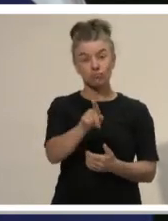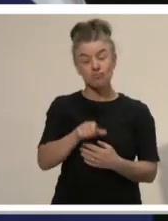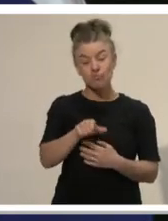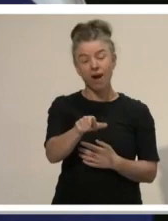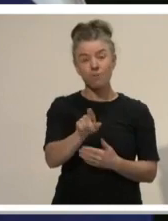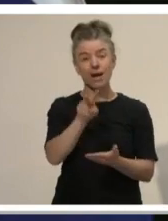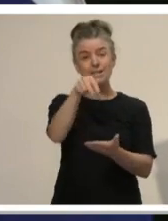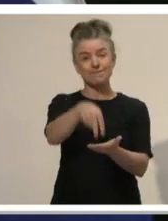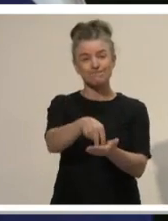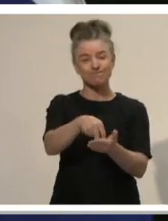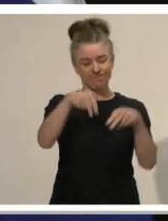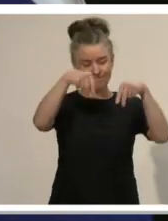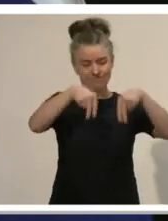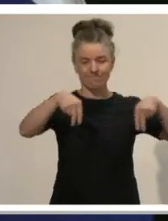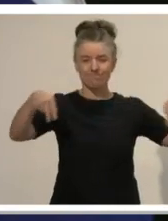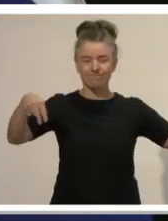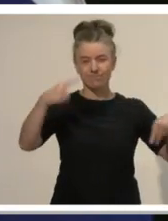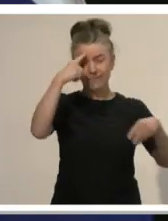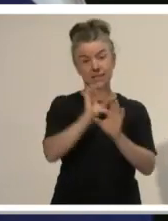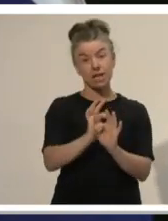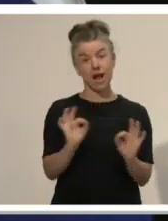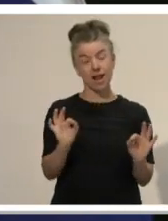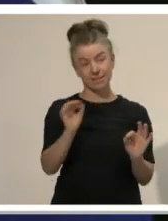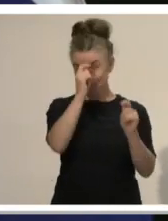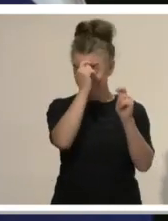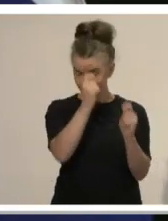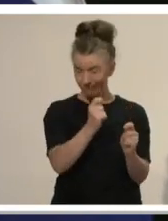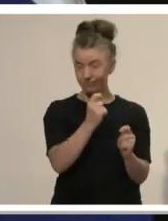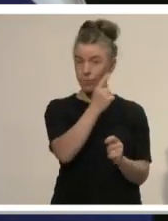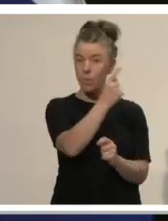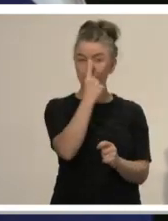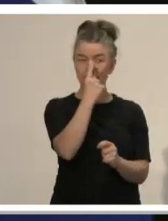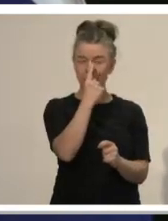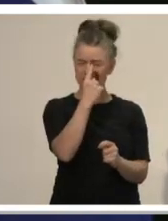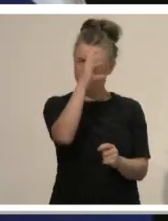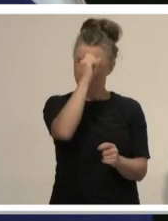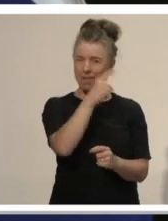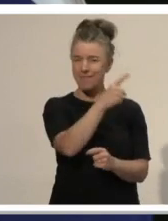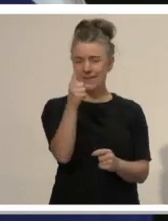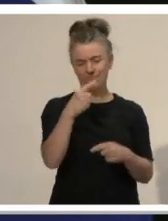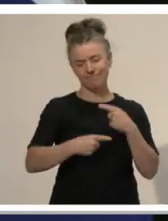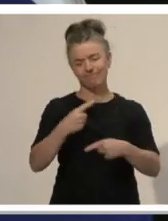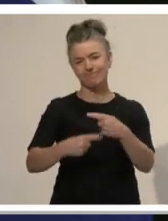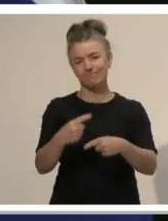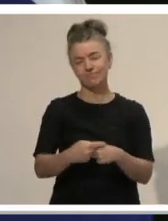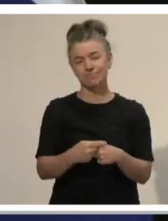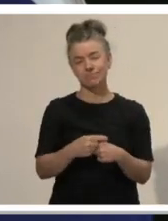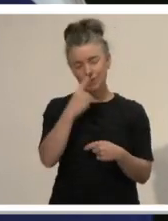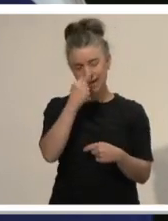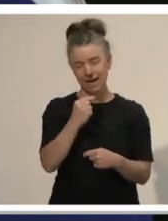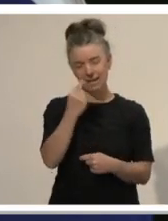those driveways and together in silence and pay tribute to those we should never forget. We can still take time to